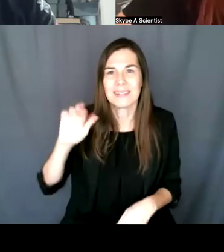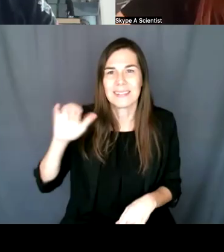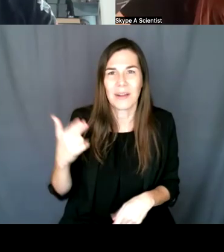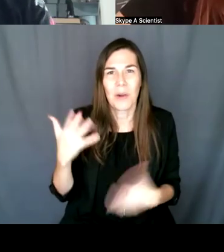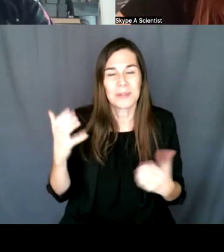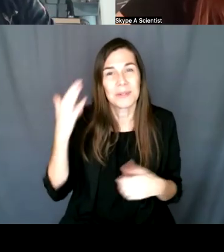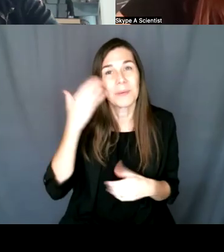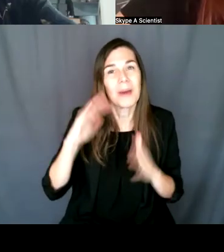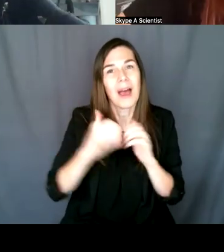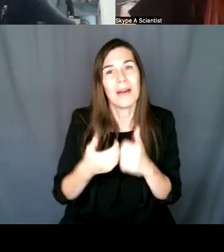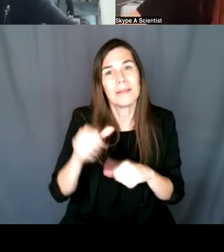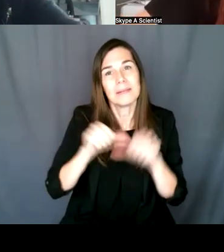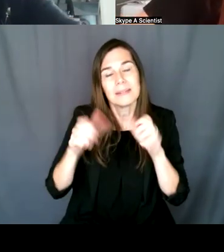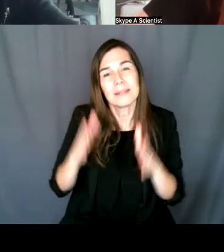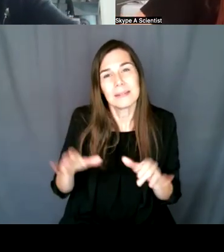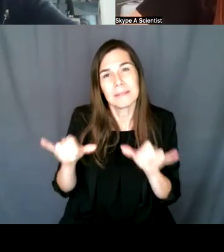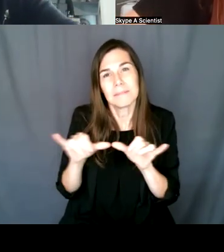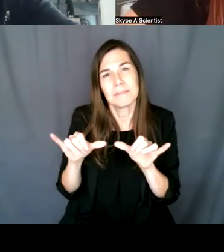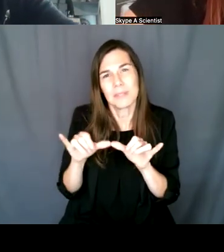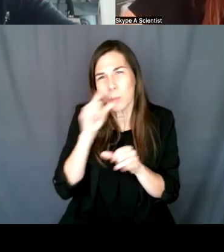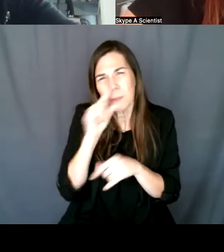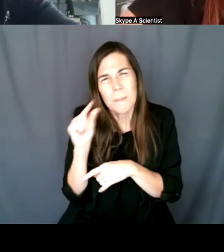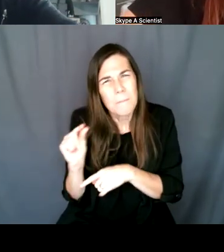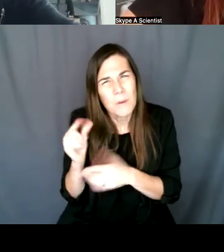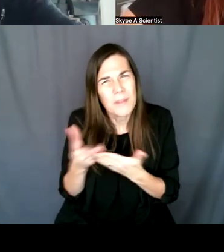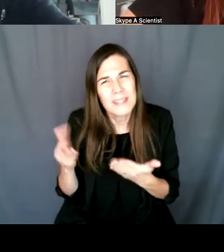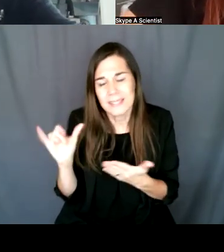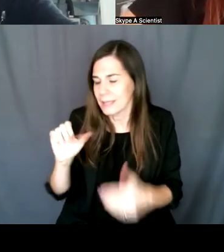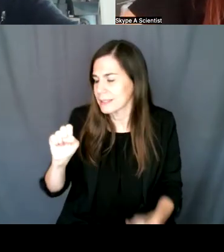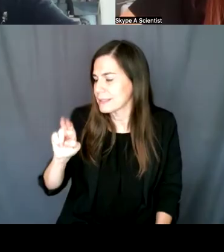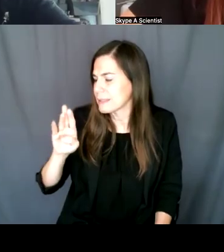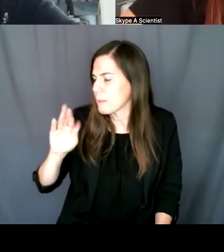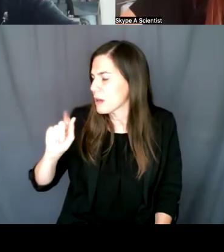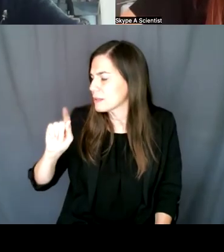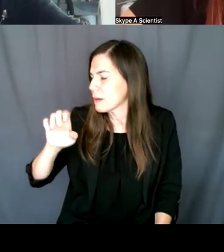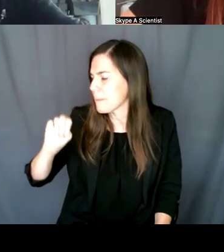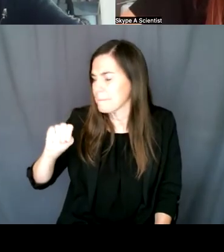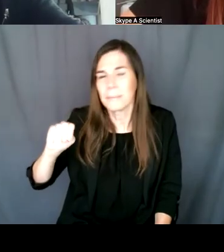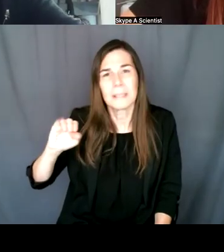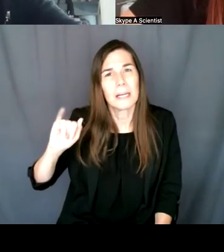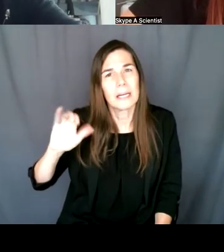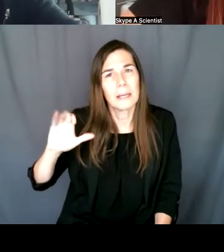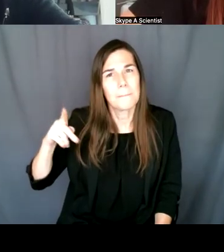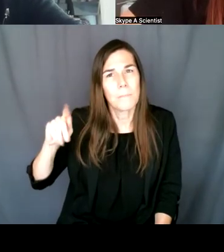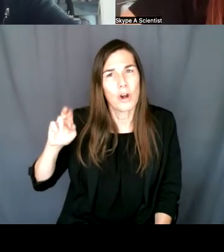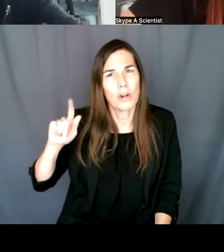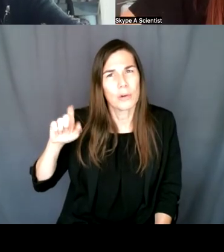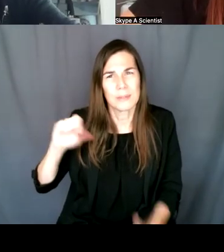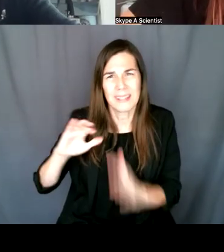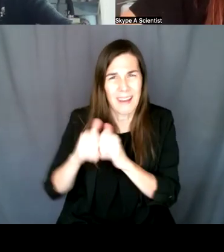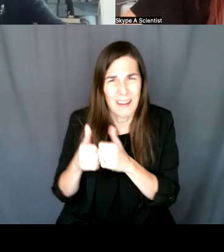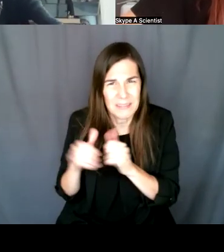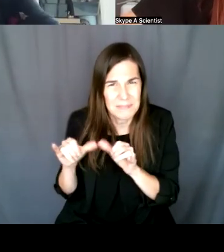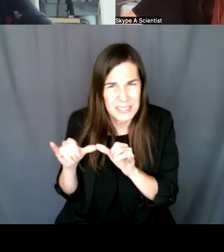measure very tiny things like subatomic particles? Oh, that is a great question. The answer is very